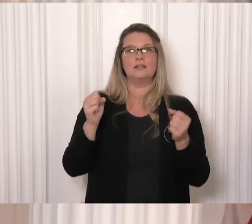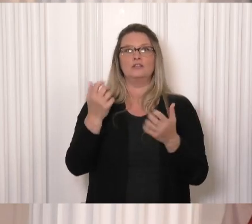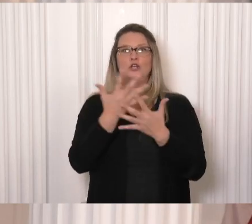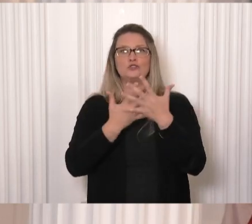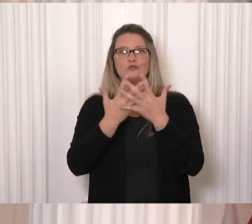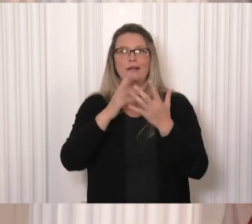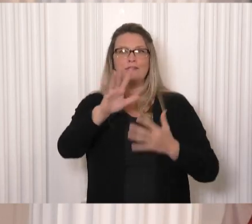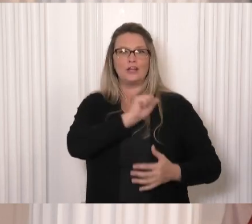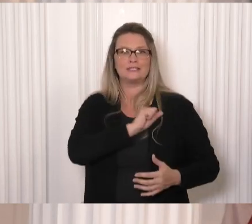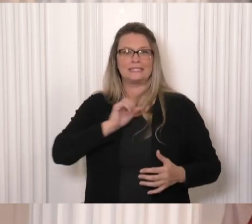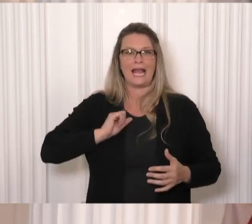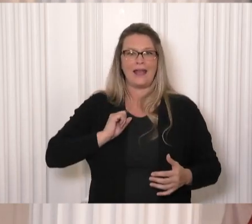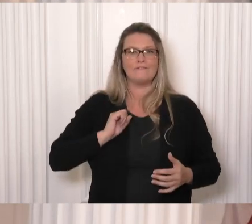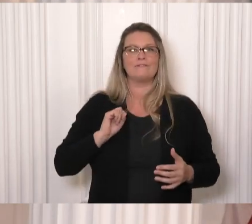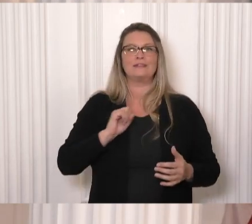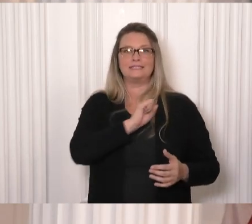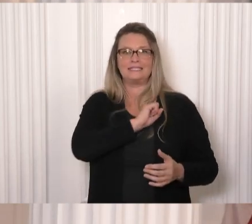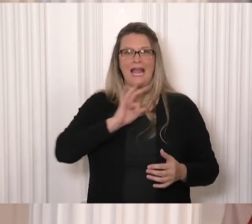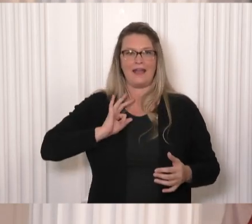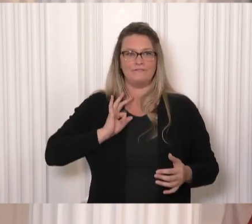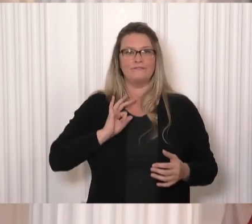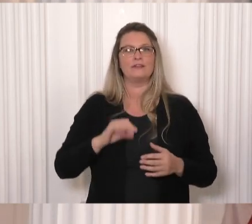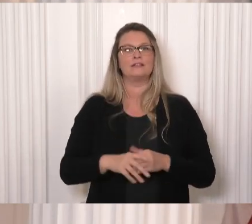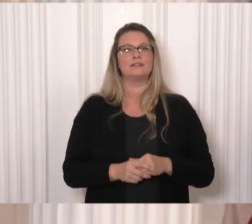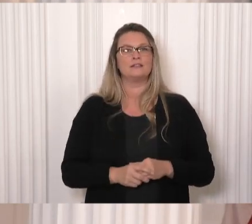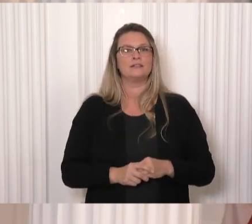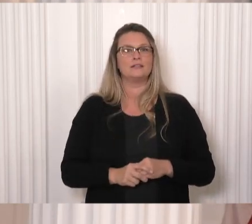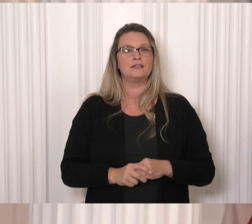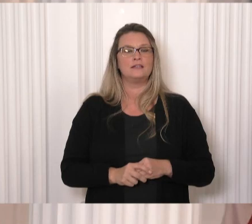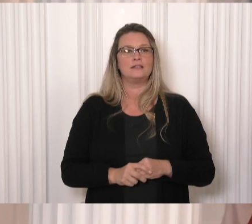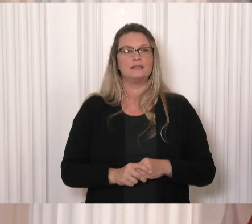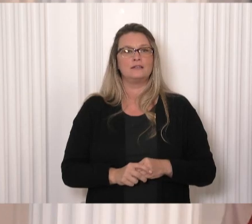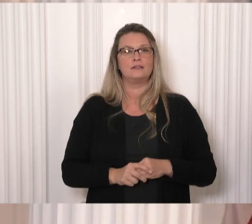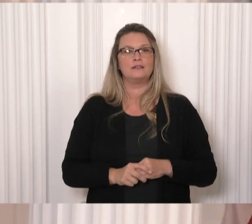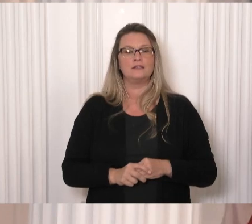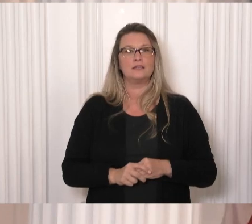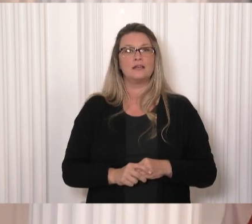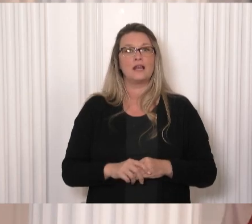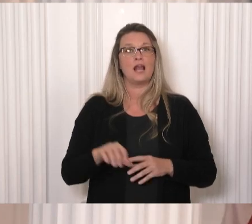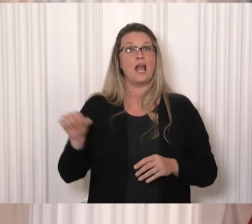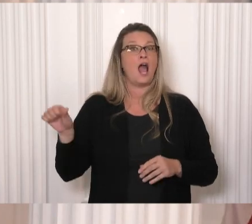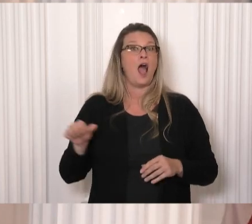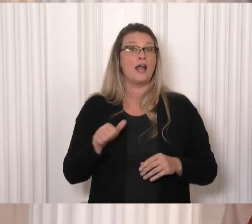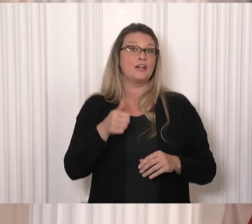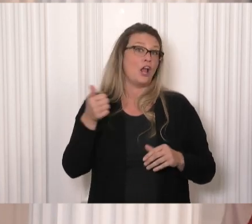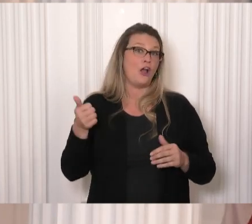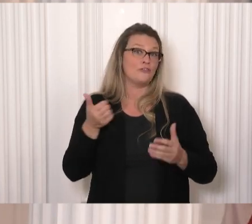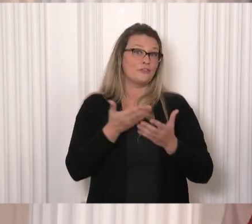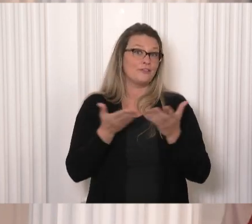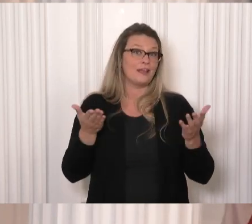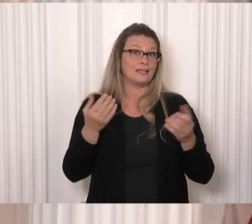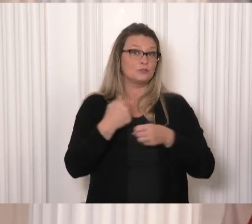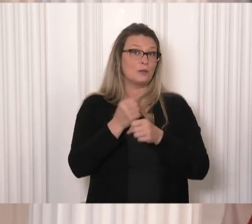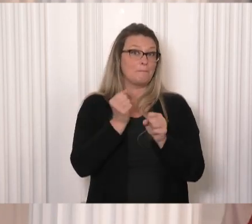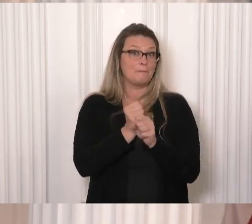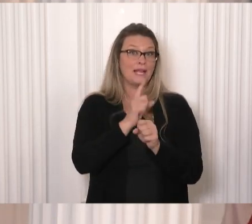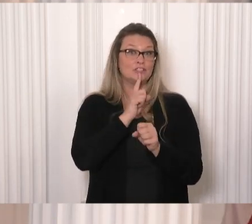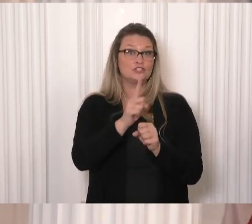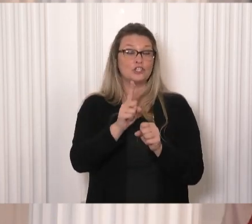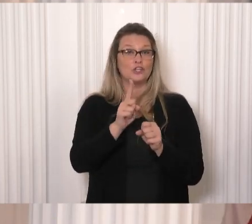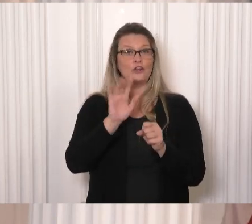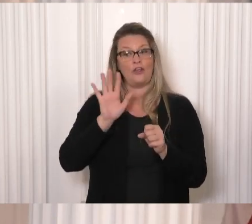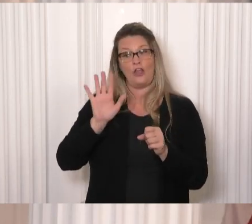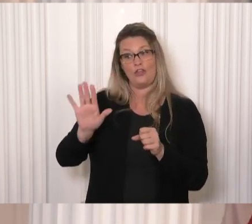put in the same measures that we talk about in many of the other settings. And the other piece is you actually make sure those are essential